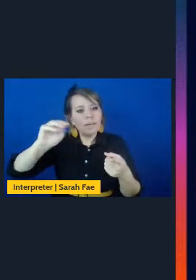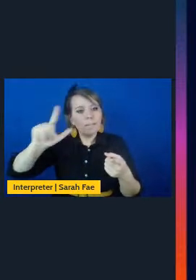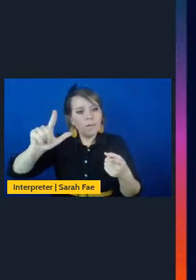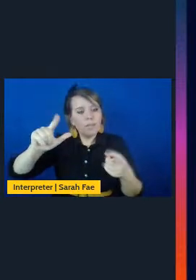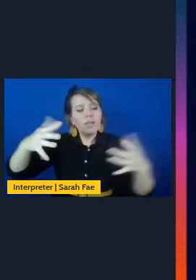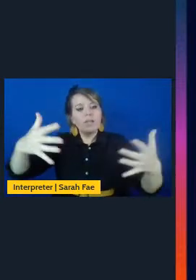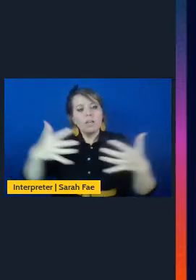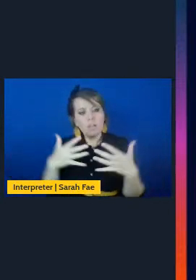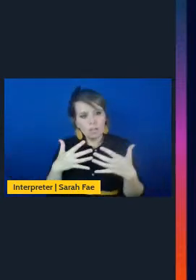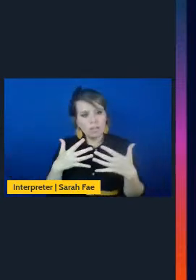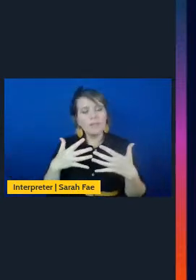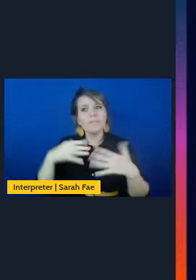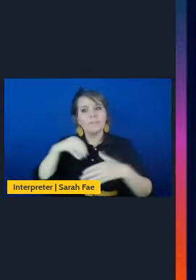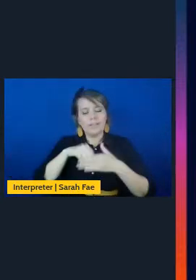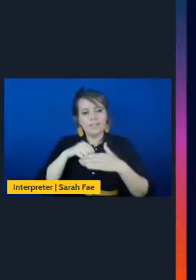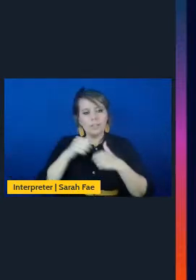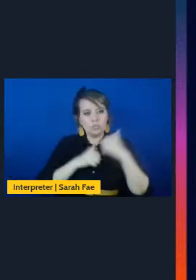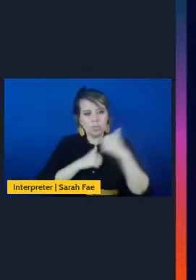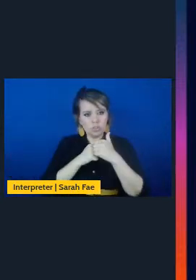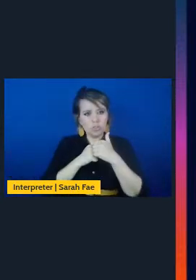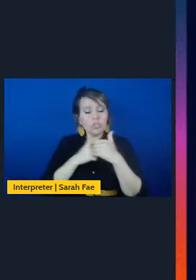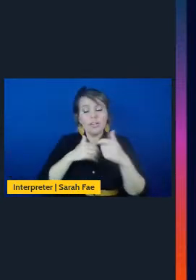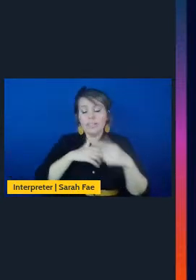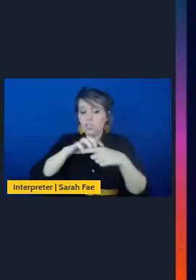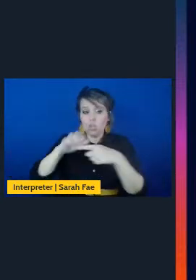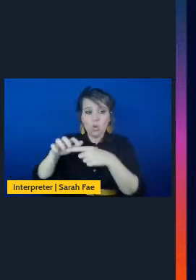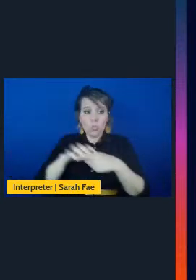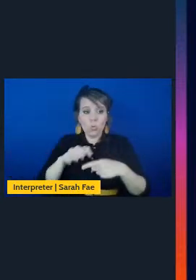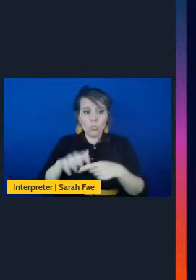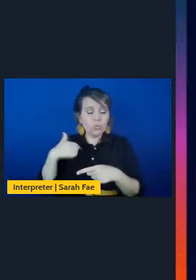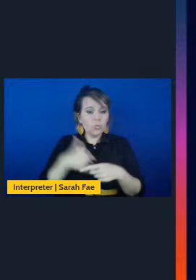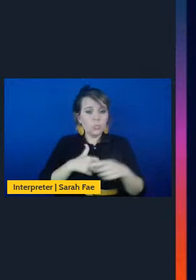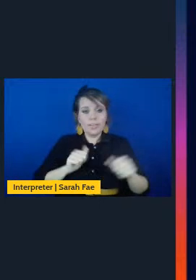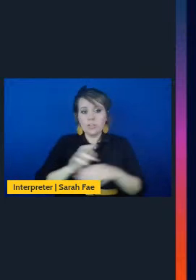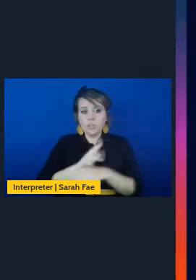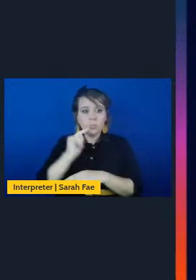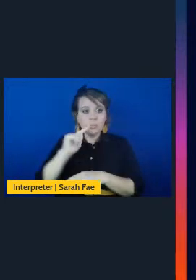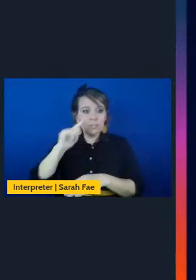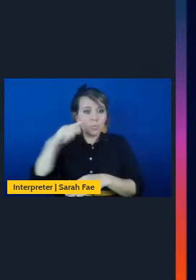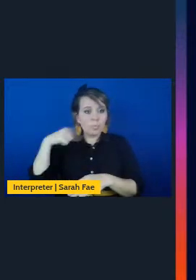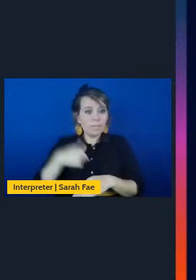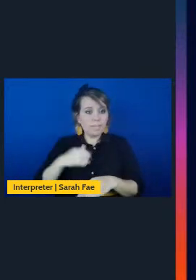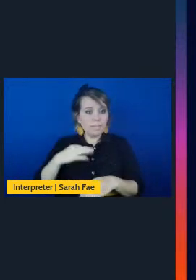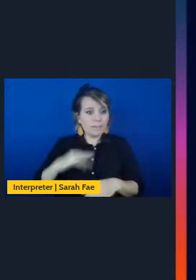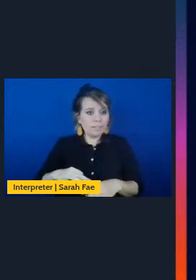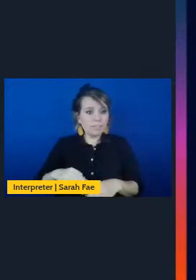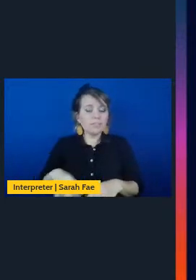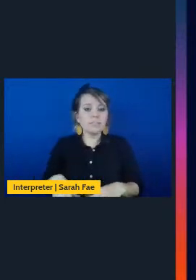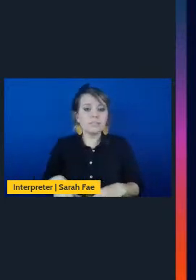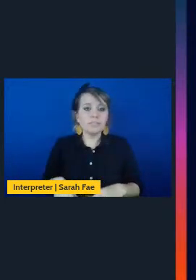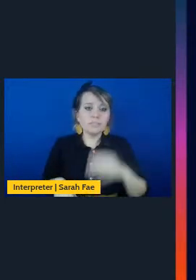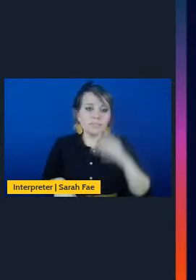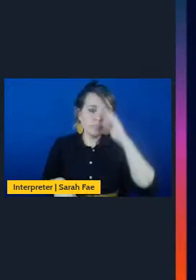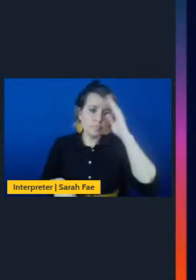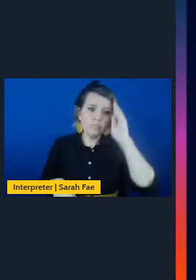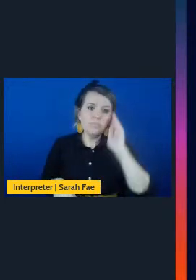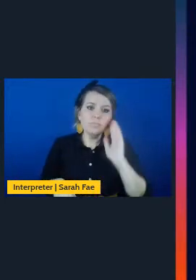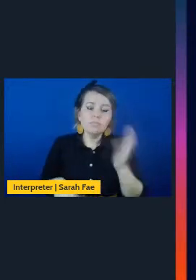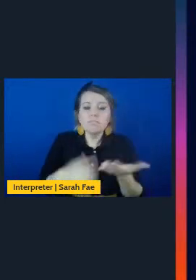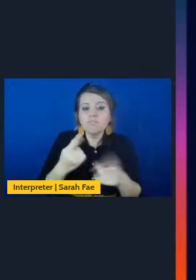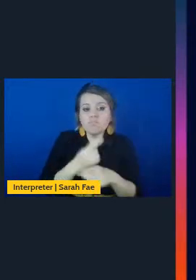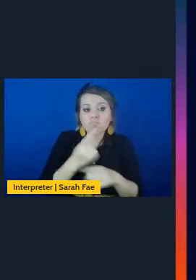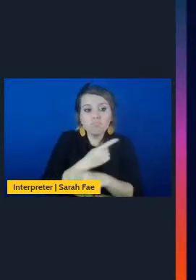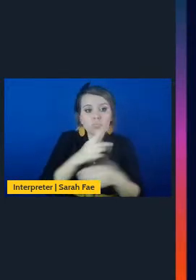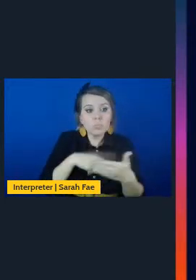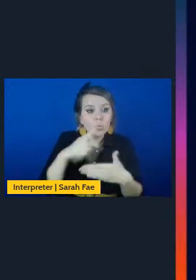infrastructure is code paradigm using tools such as CDKs with good old regular programming languages that